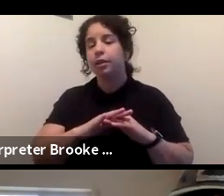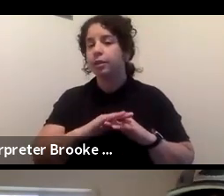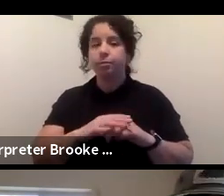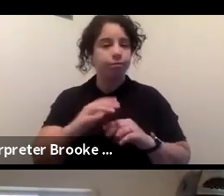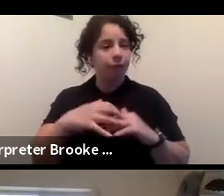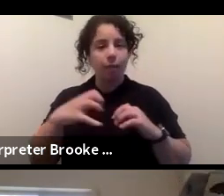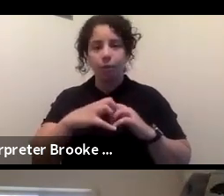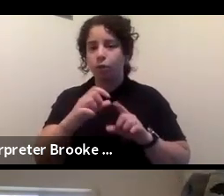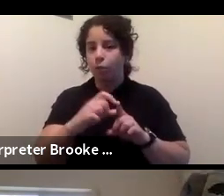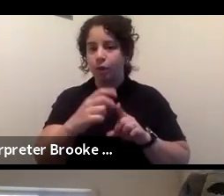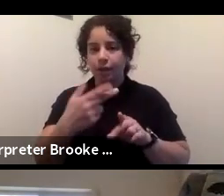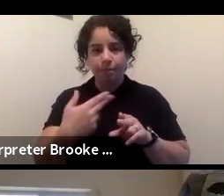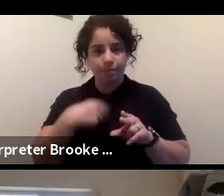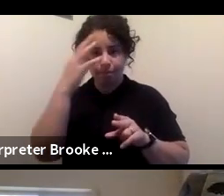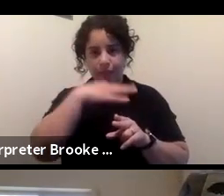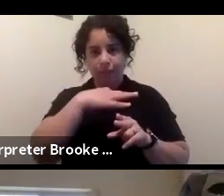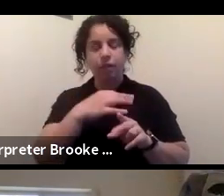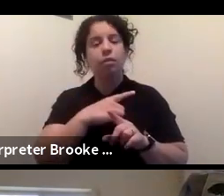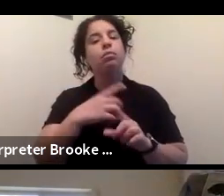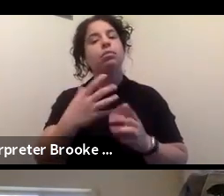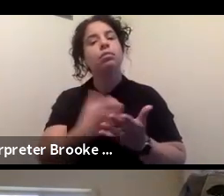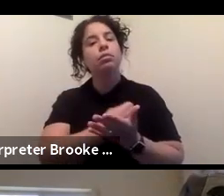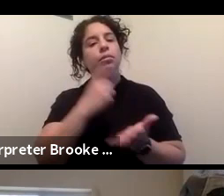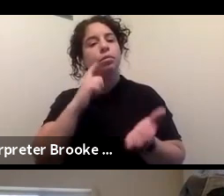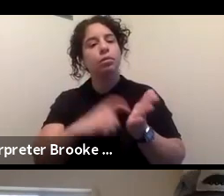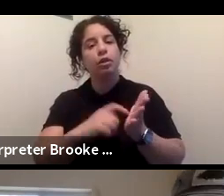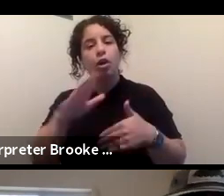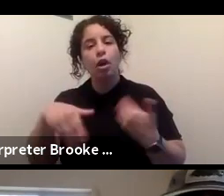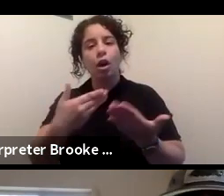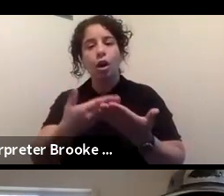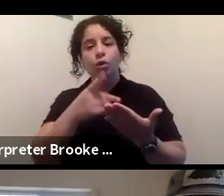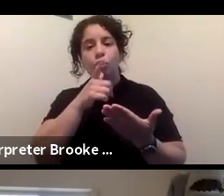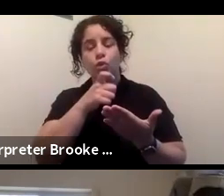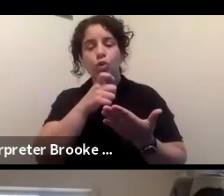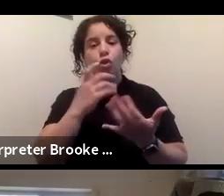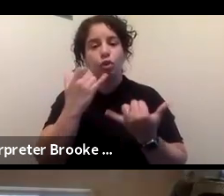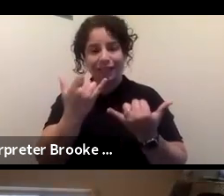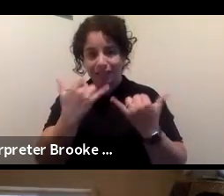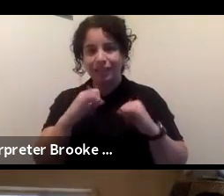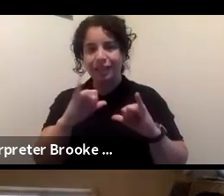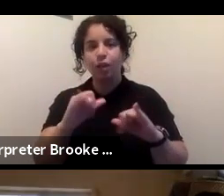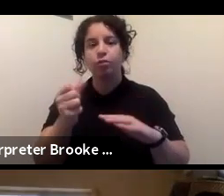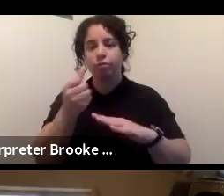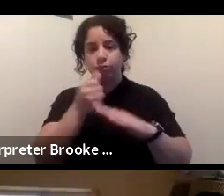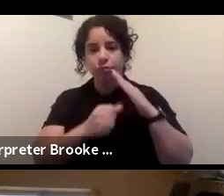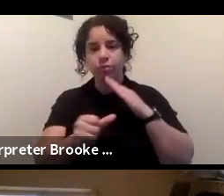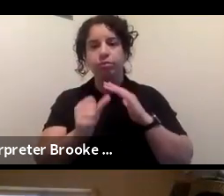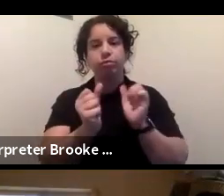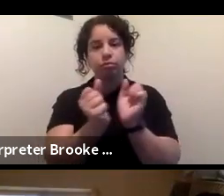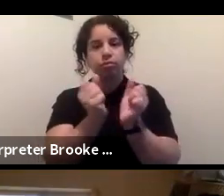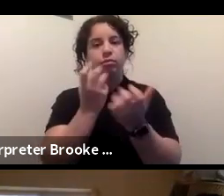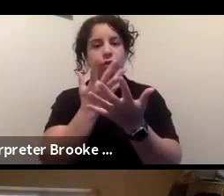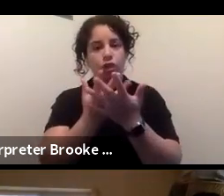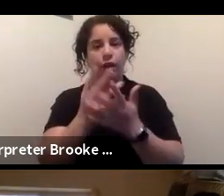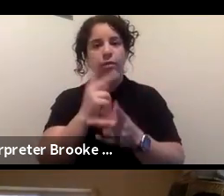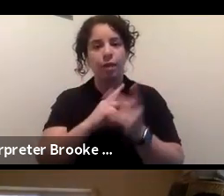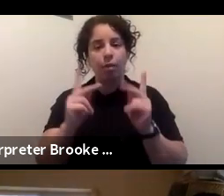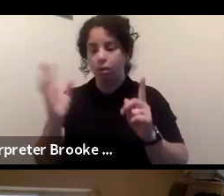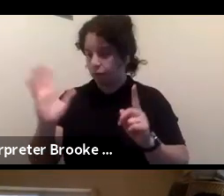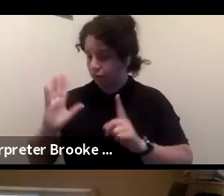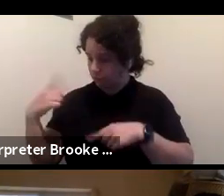And I'm also taking a moment to recognize all enslaved, displaced, and incarcerated peoples, past and